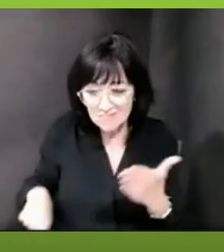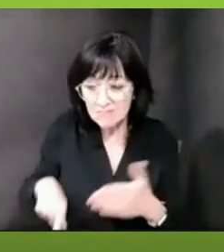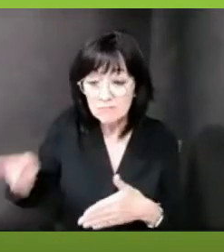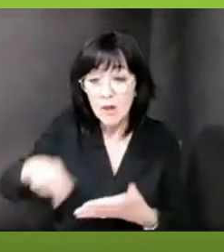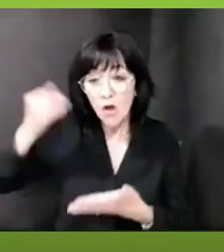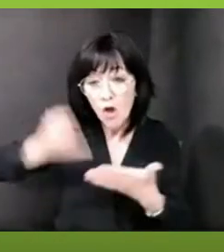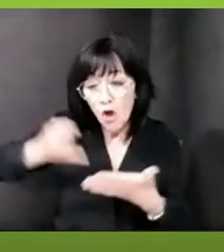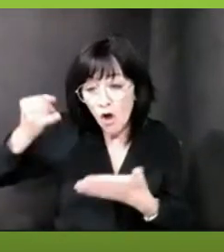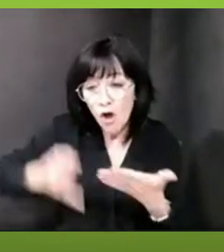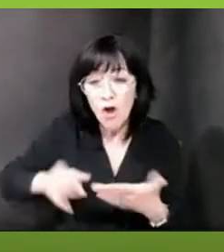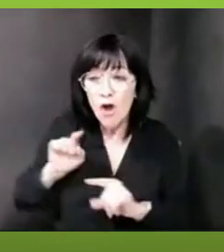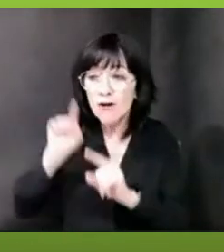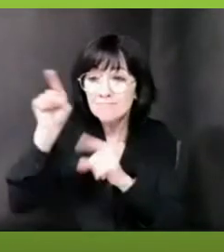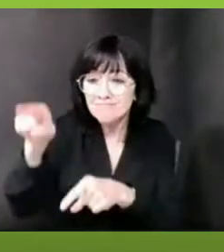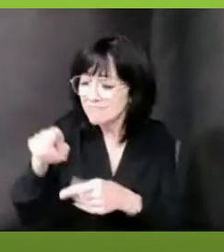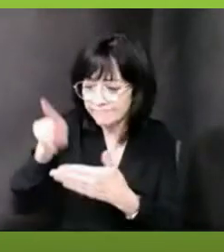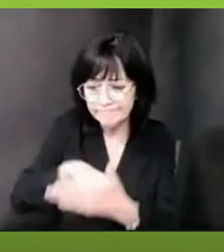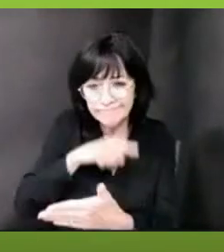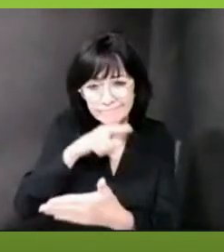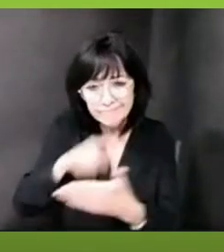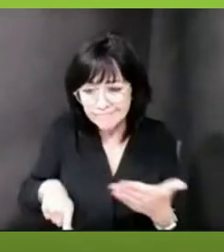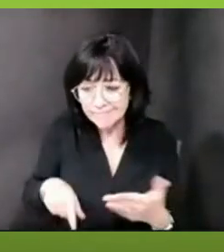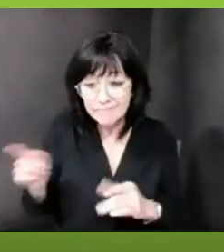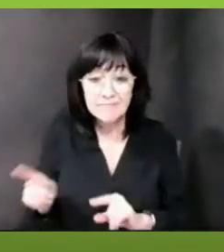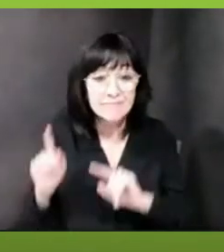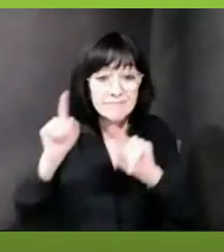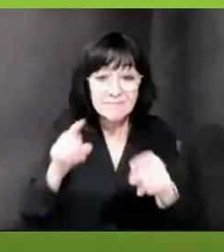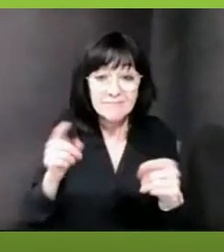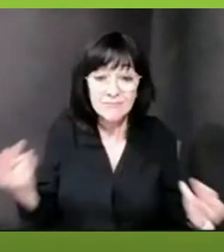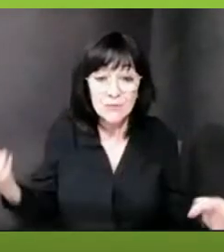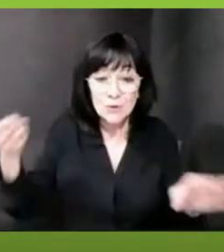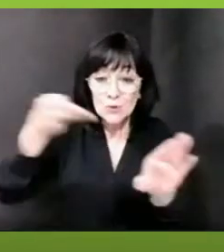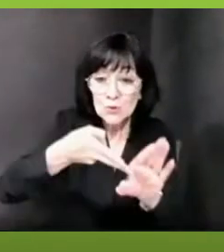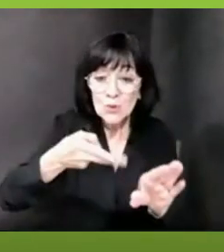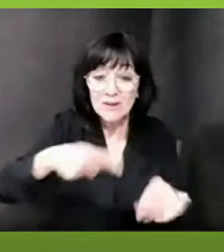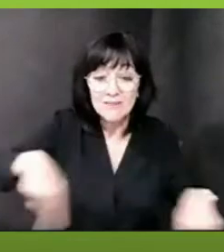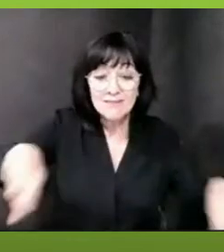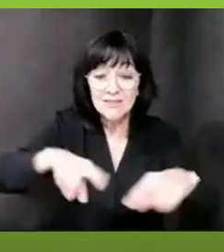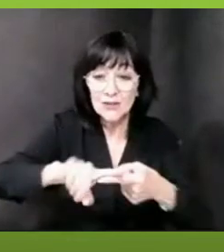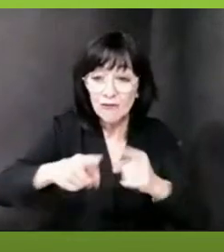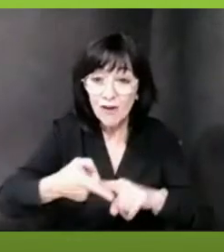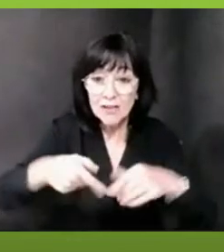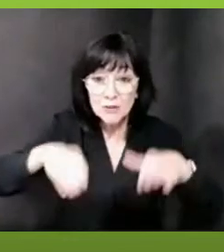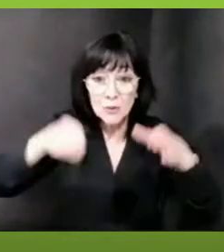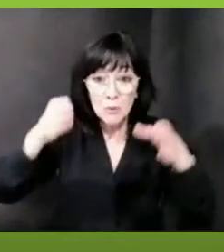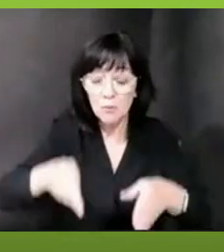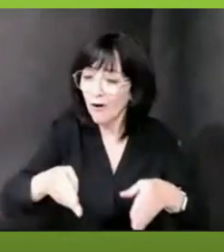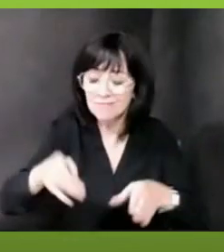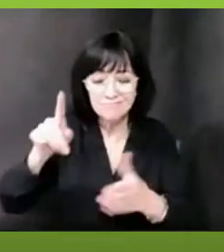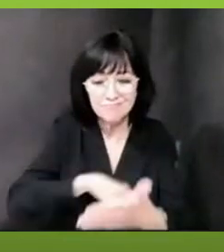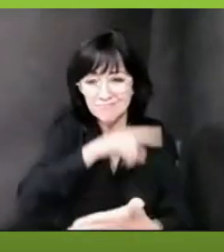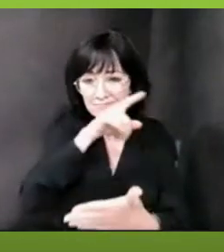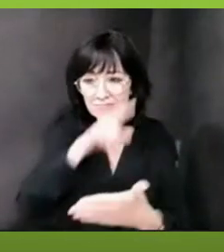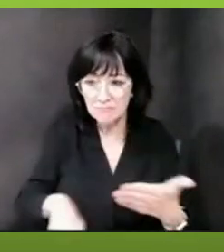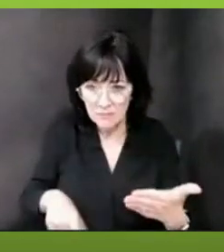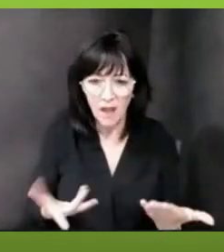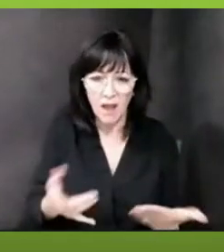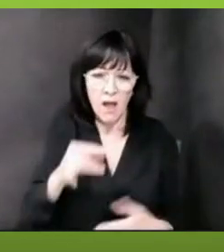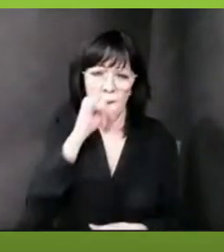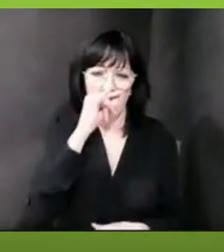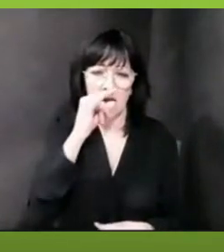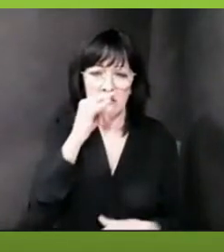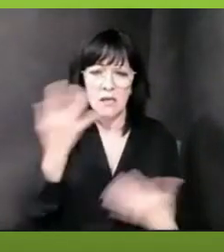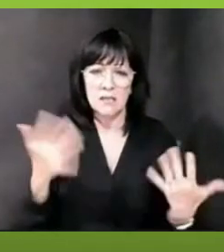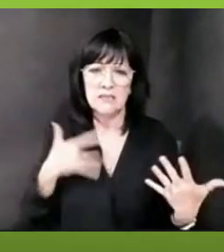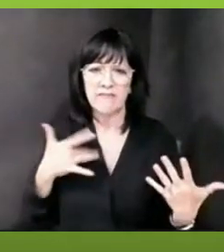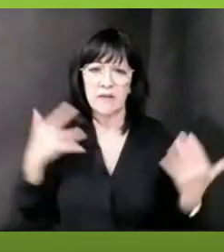seeing friends in person. So it really was a layering of a lot of things that have kind of led to changes. The other thing I will